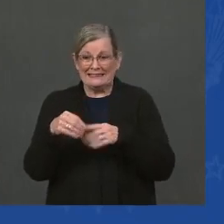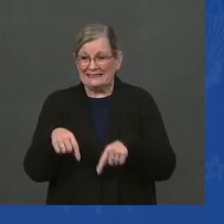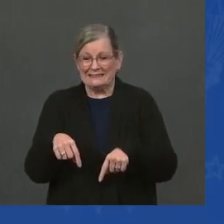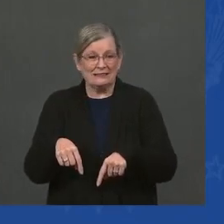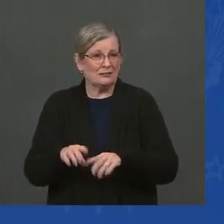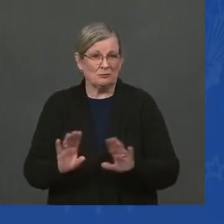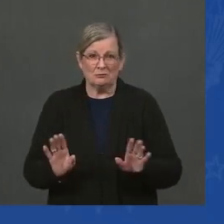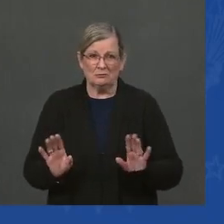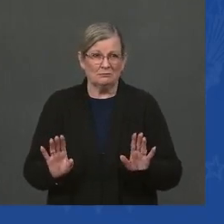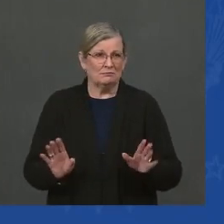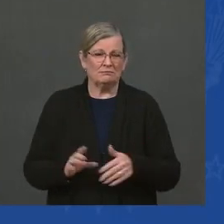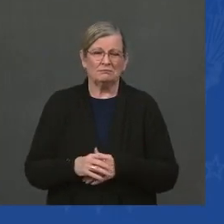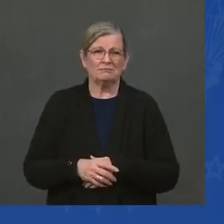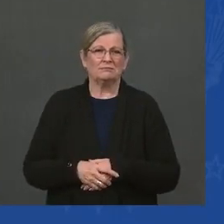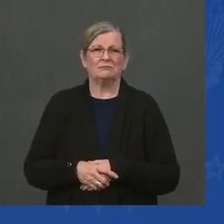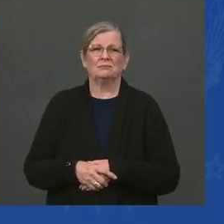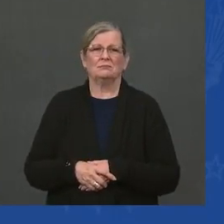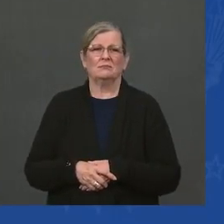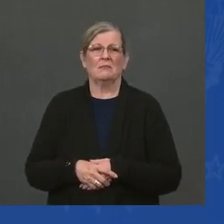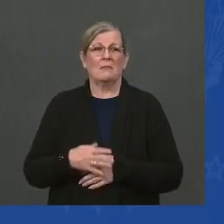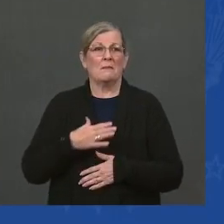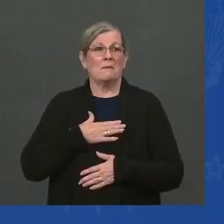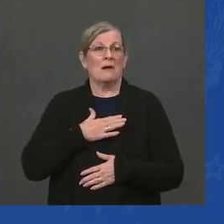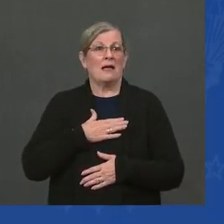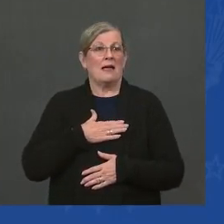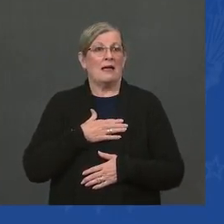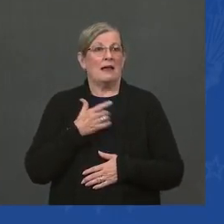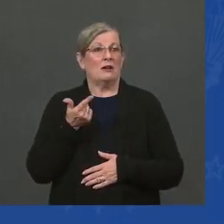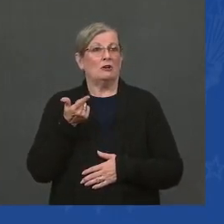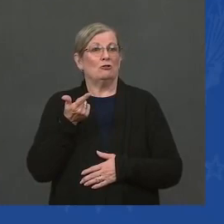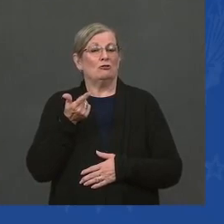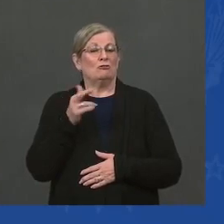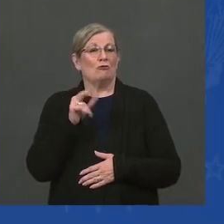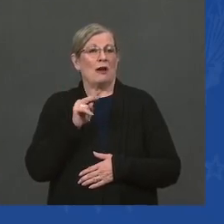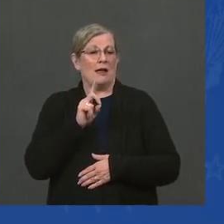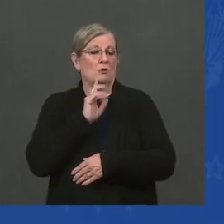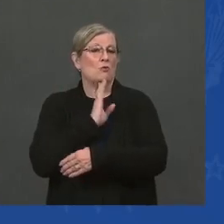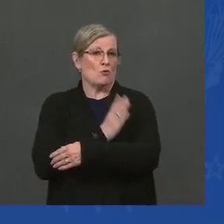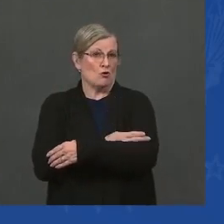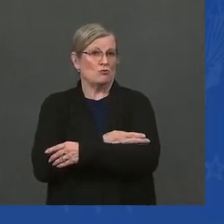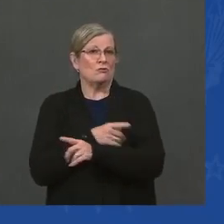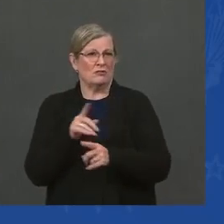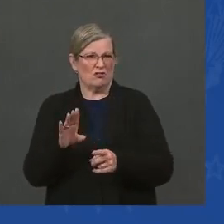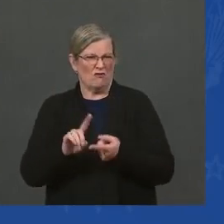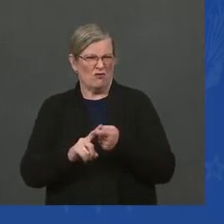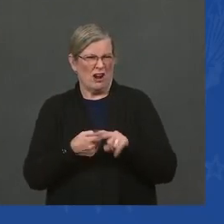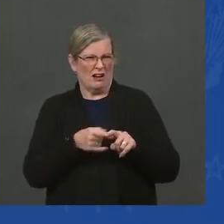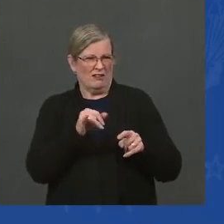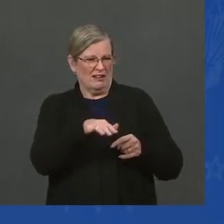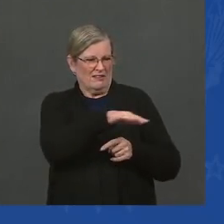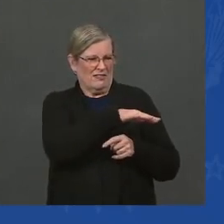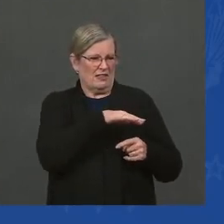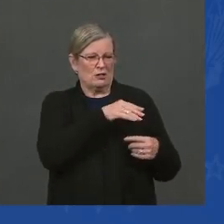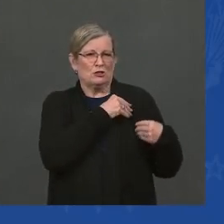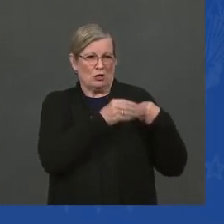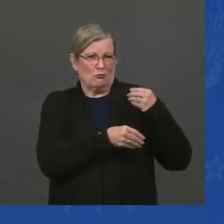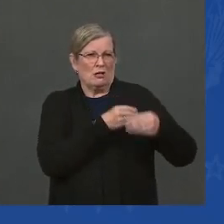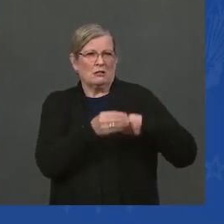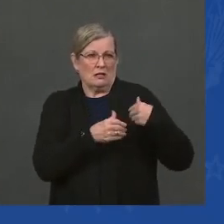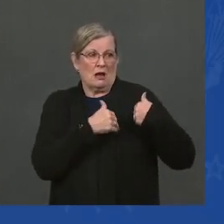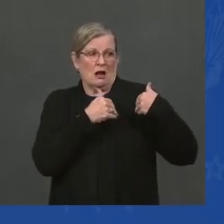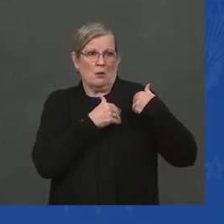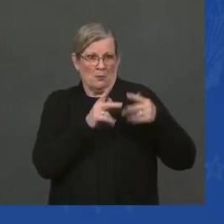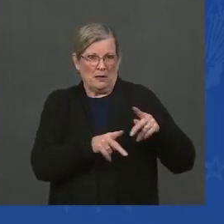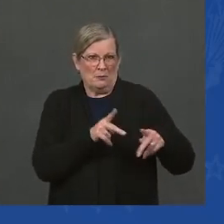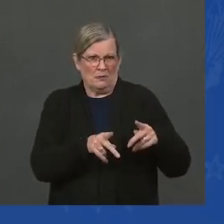my granddaughters and their friends, that generation. I think they're out there going, whoa, and they're having a profound impact.